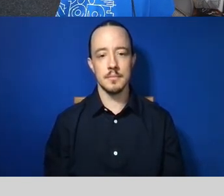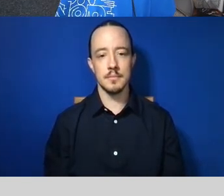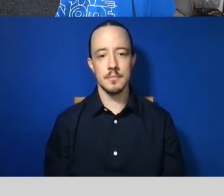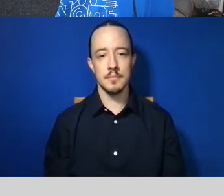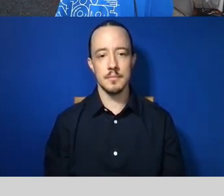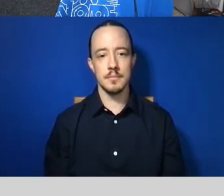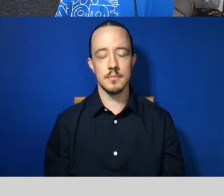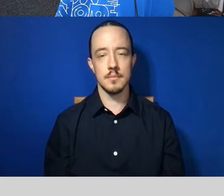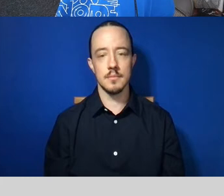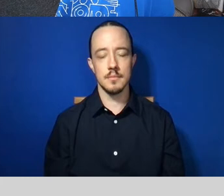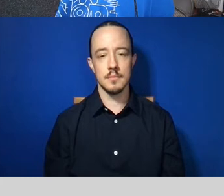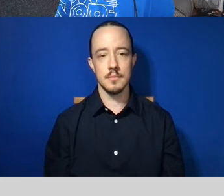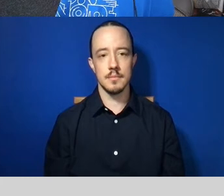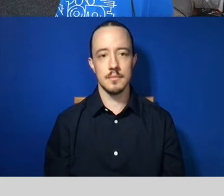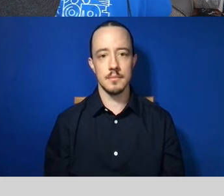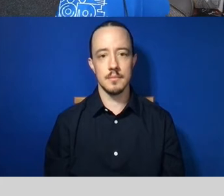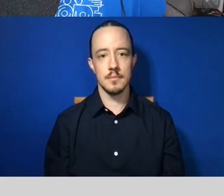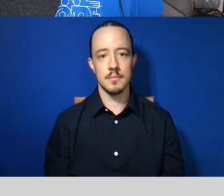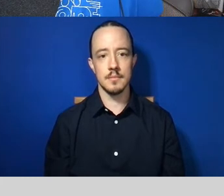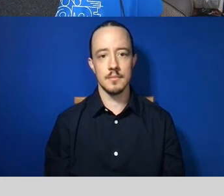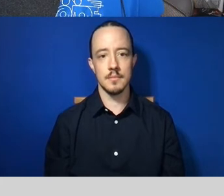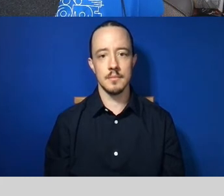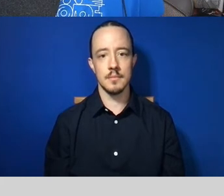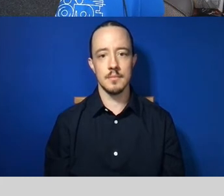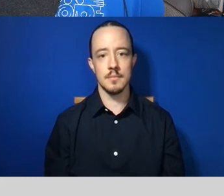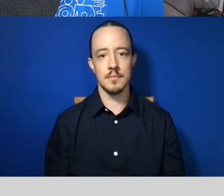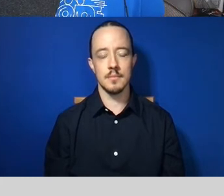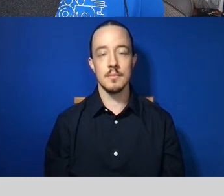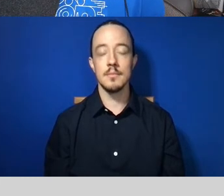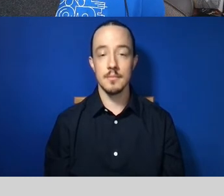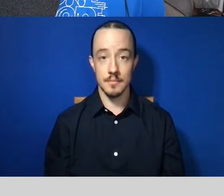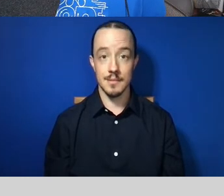this, we're going to make this a variable called df. There we go.